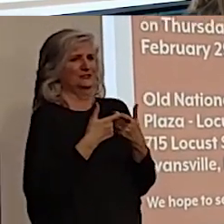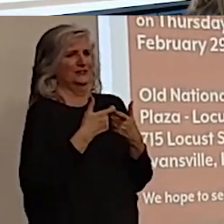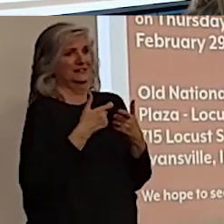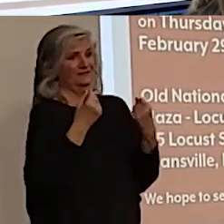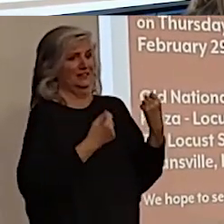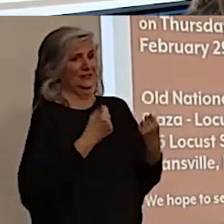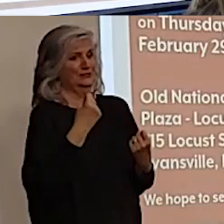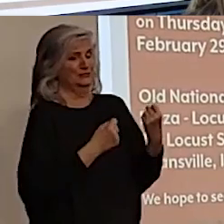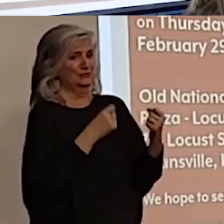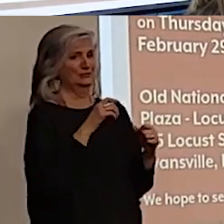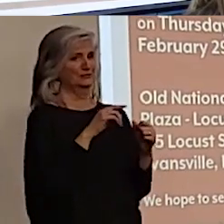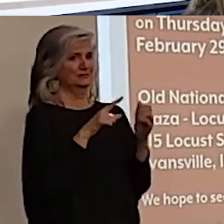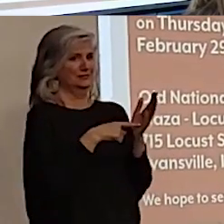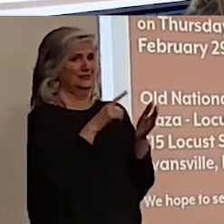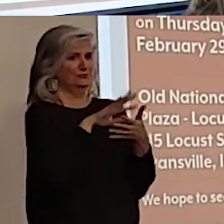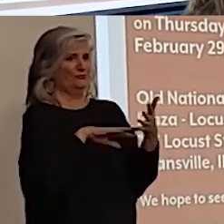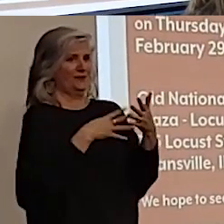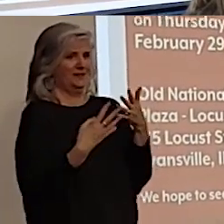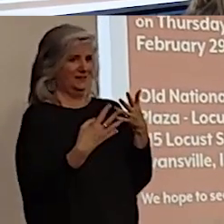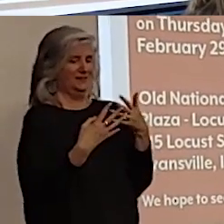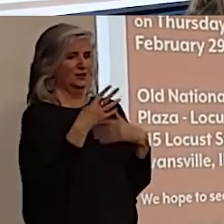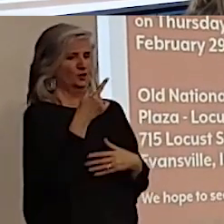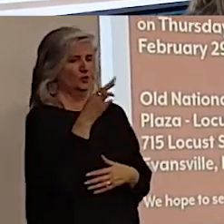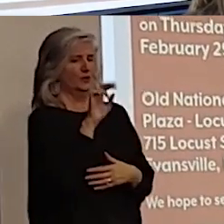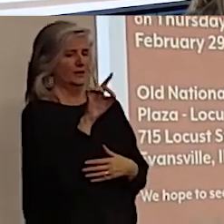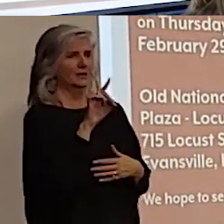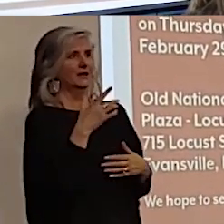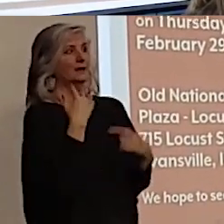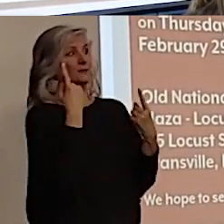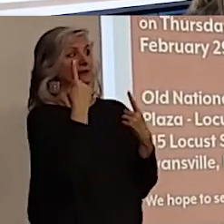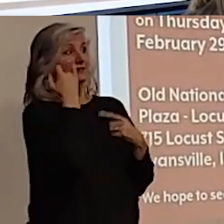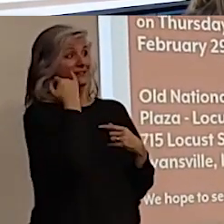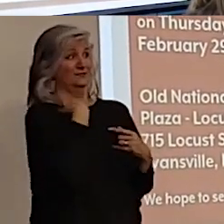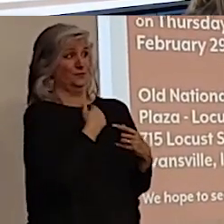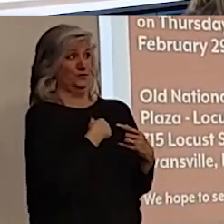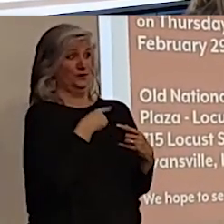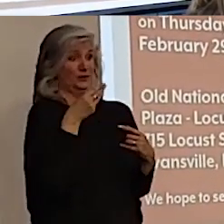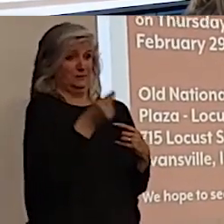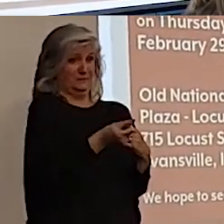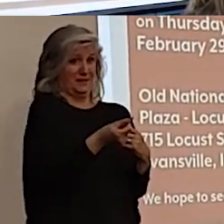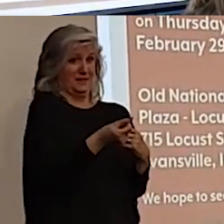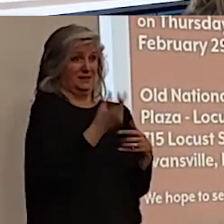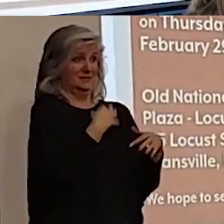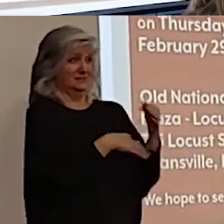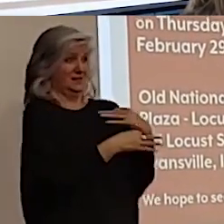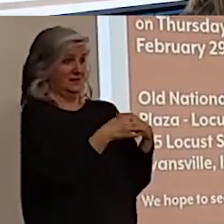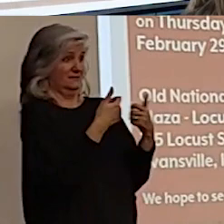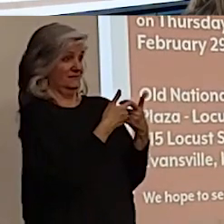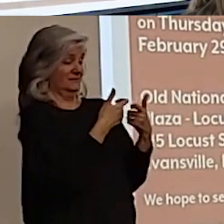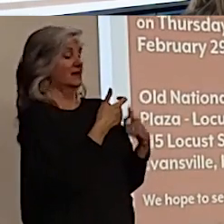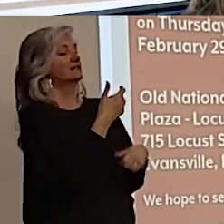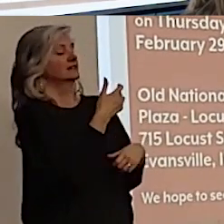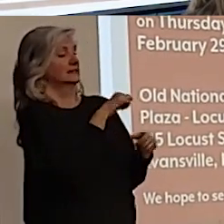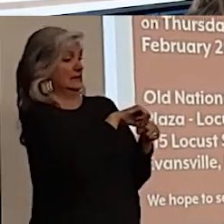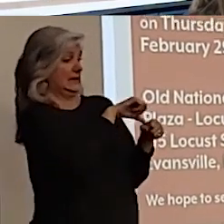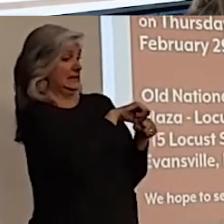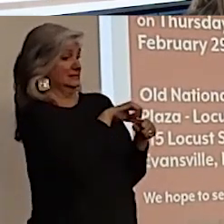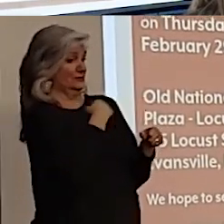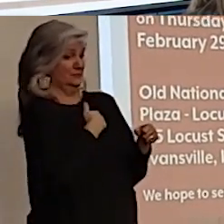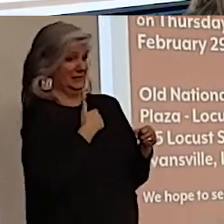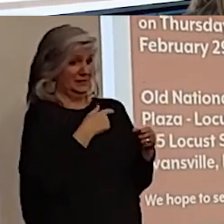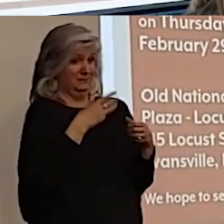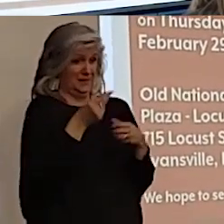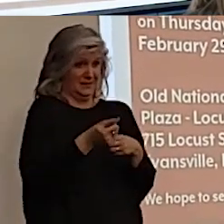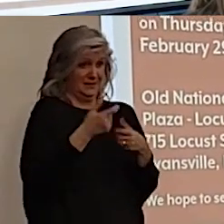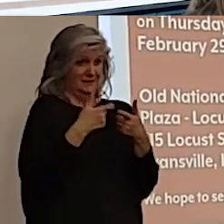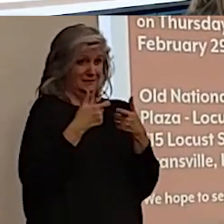grid. And what I'm wondering is if we're going to be paying, instead of gasoline, for electricity at